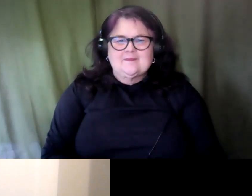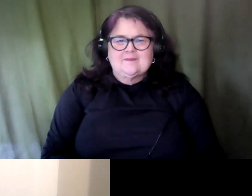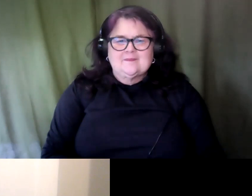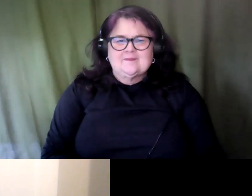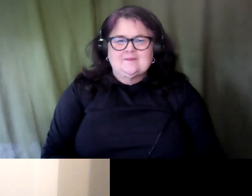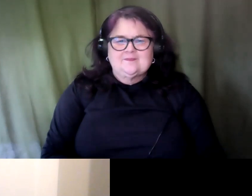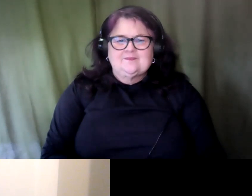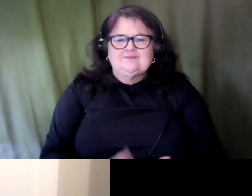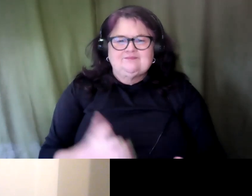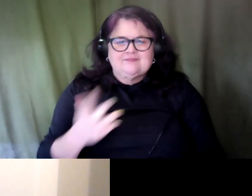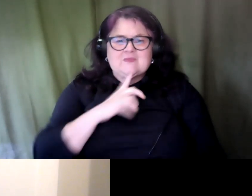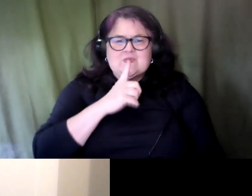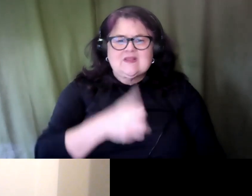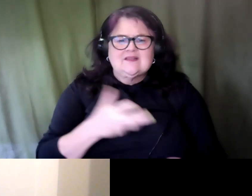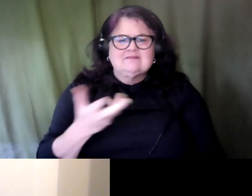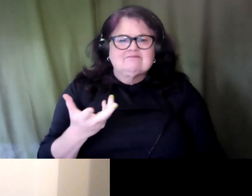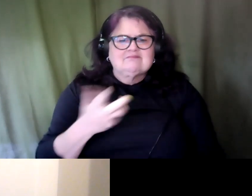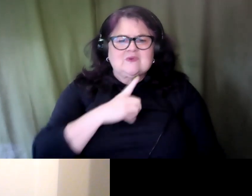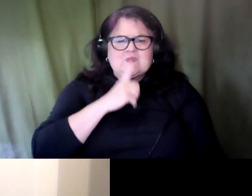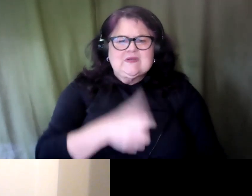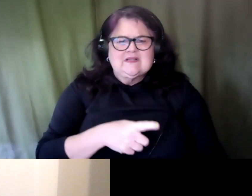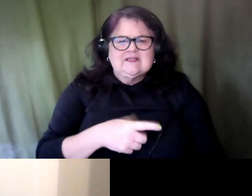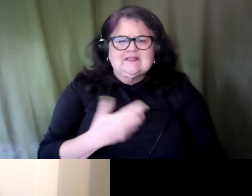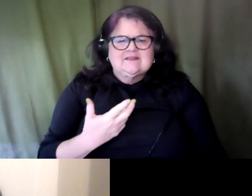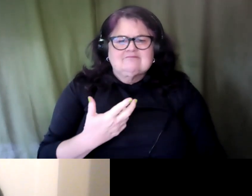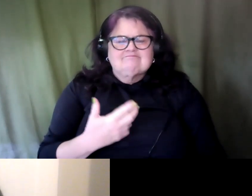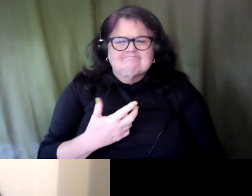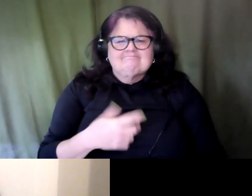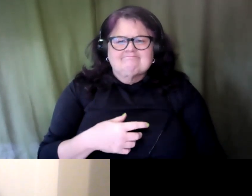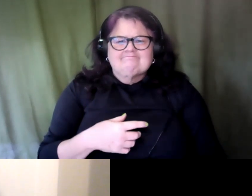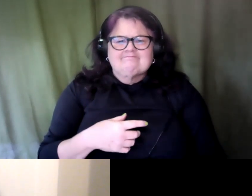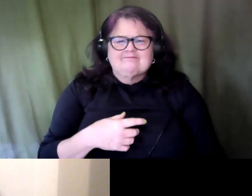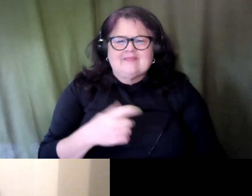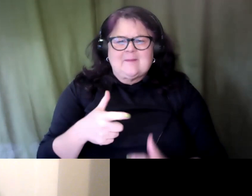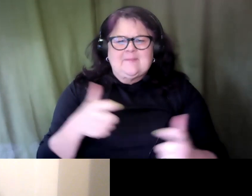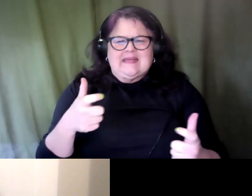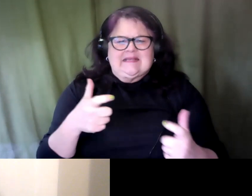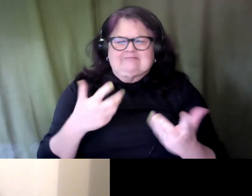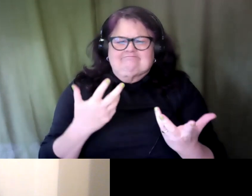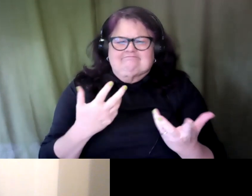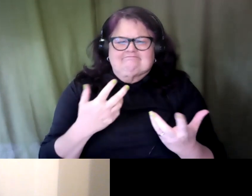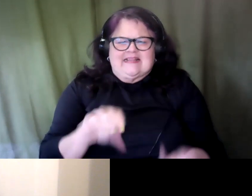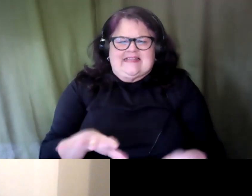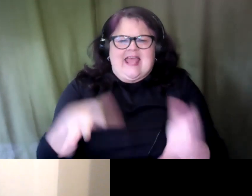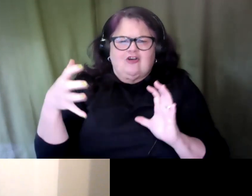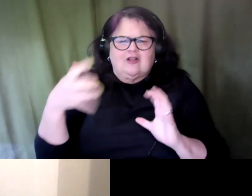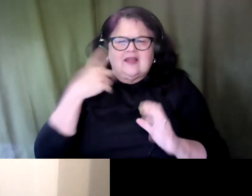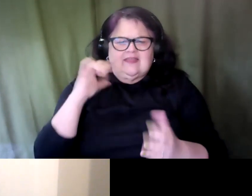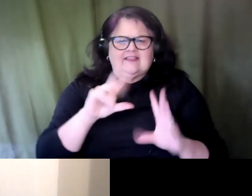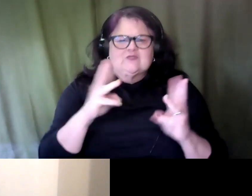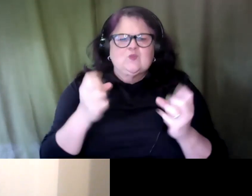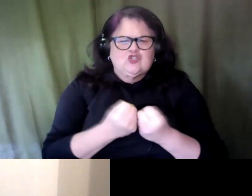And it really is a big tangle, and it doesn't have a clear answer. And I think this workshop more than anything showed